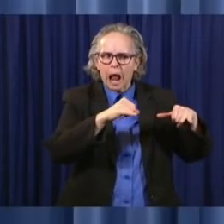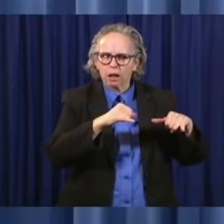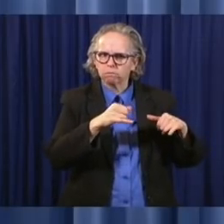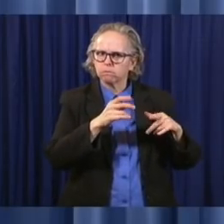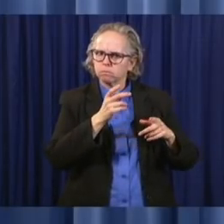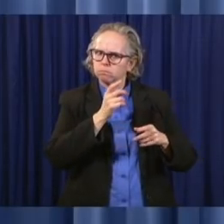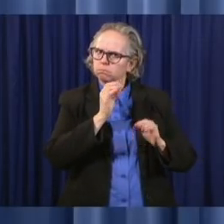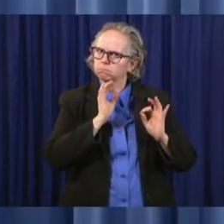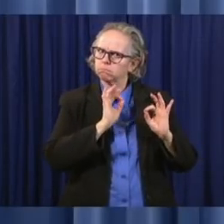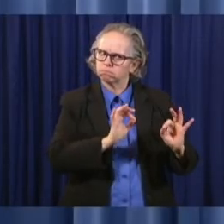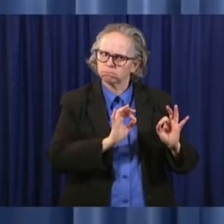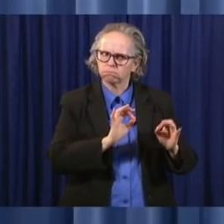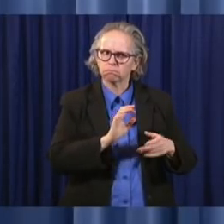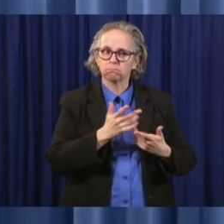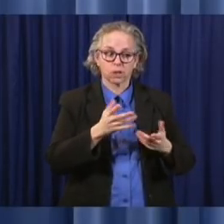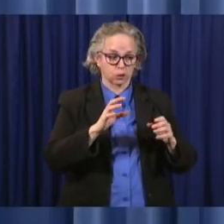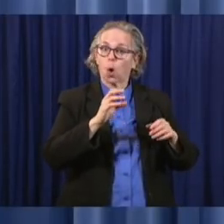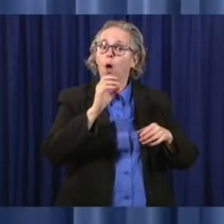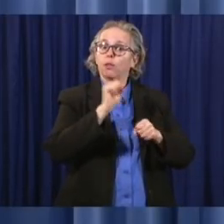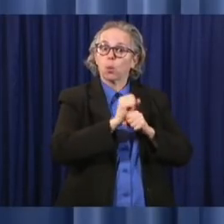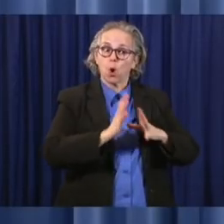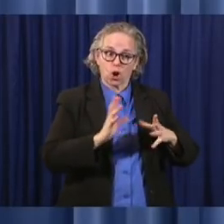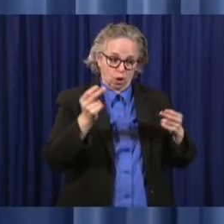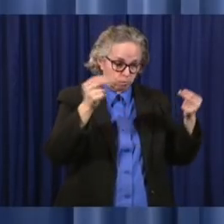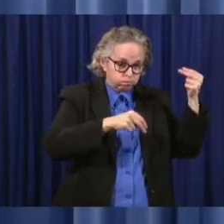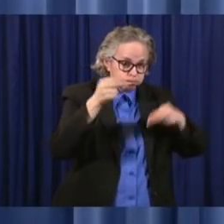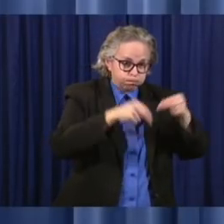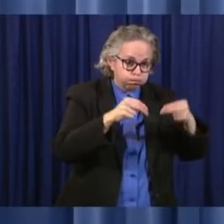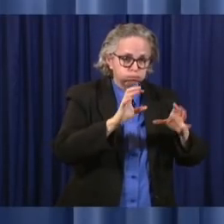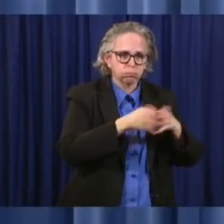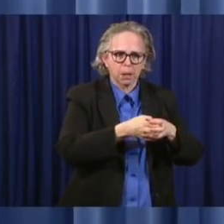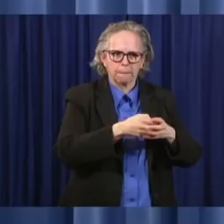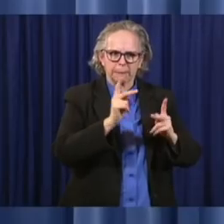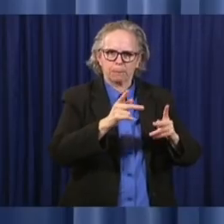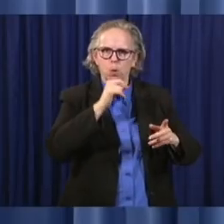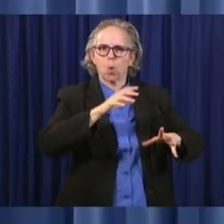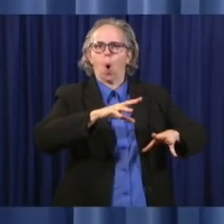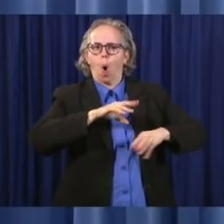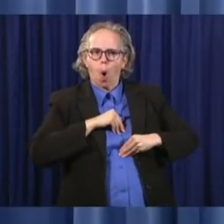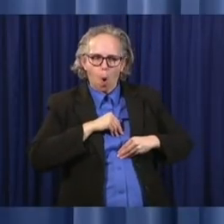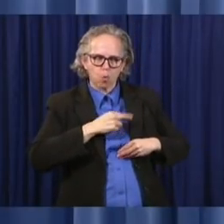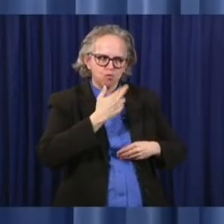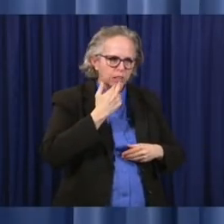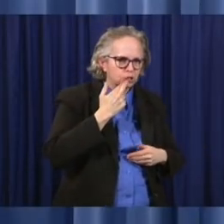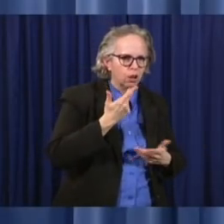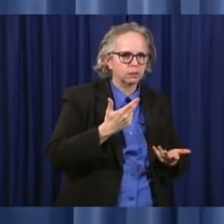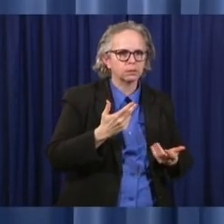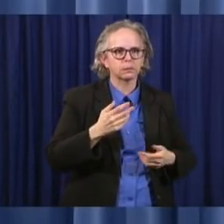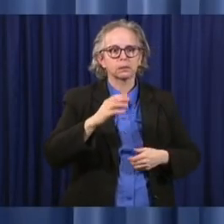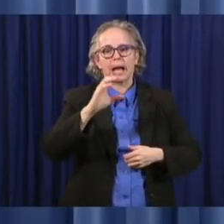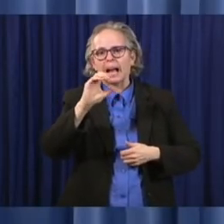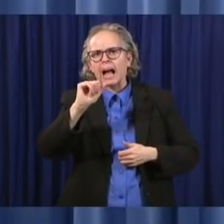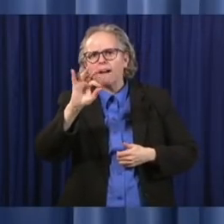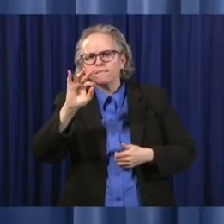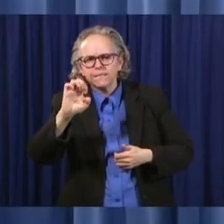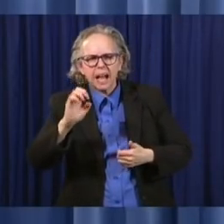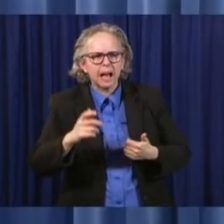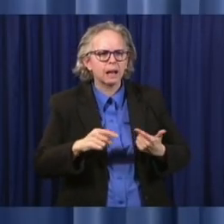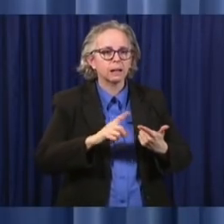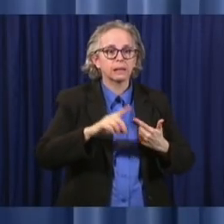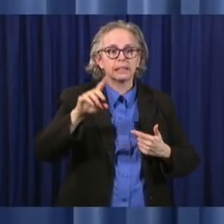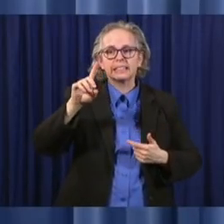put together included people who run restaurants, cafes, diners, everything from a